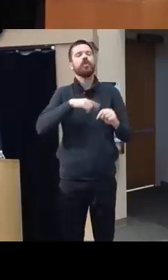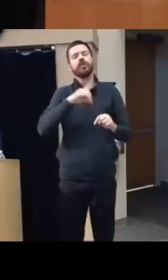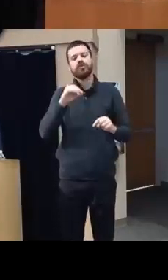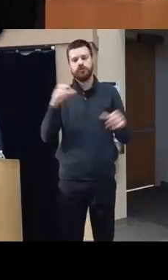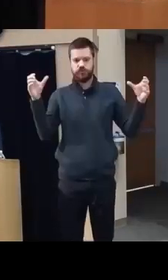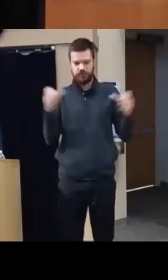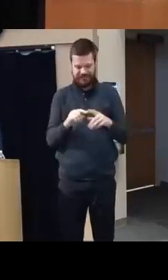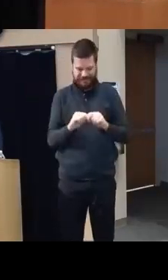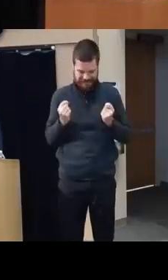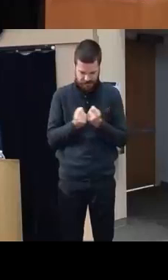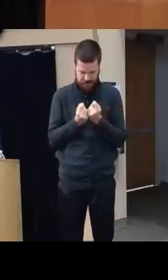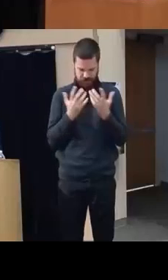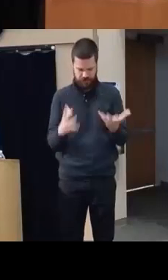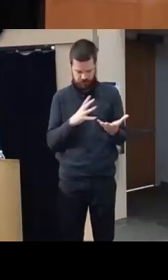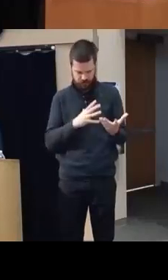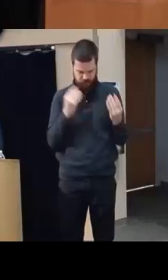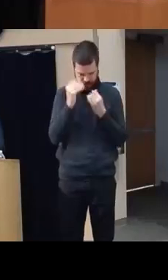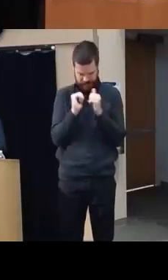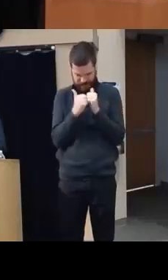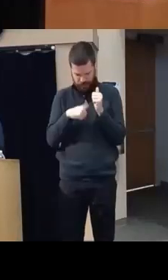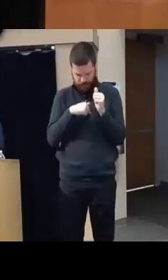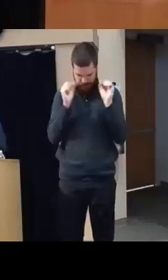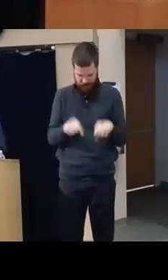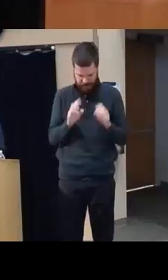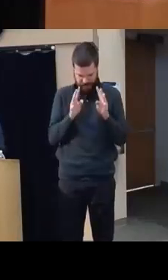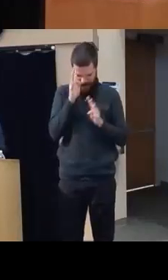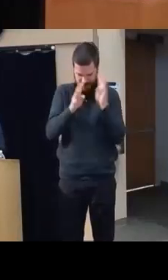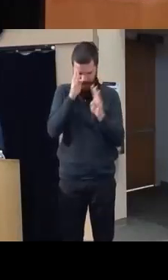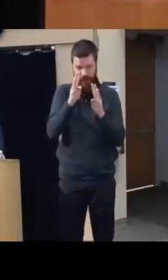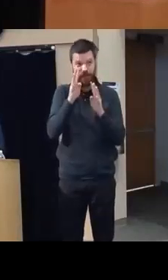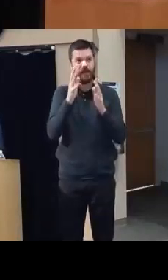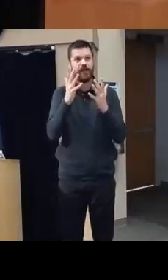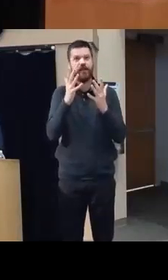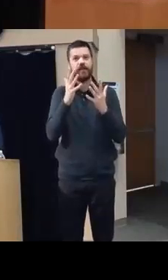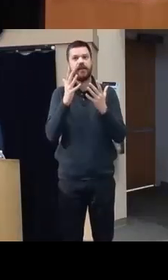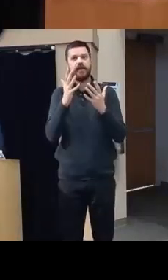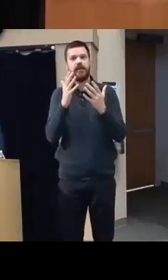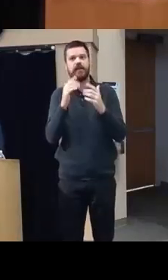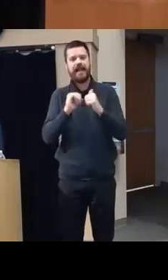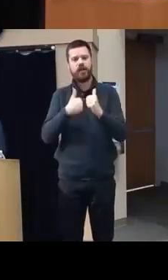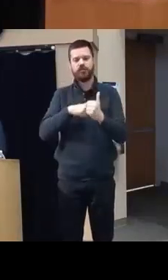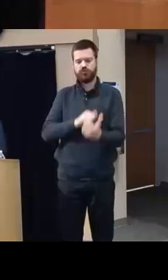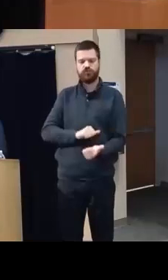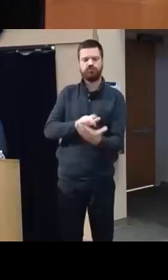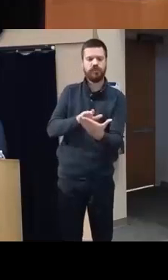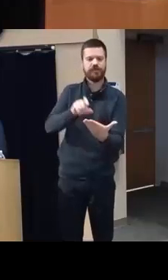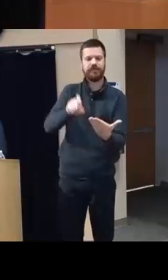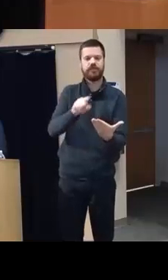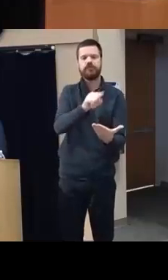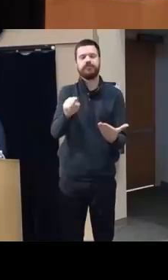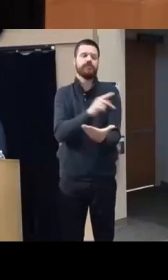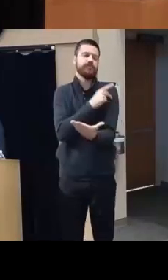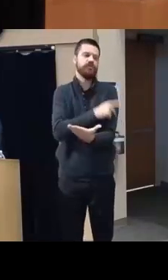as a team to think about how we can be innovative and creative in addressing the needs of our patients and supporting one